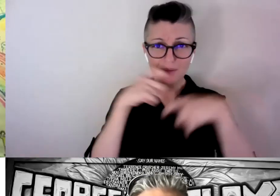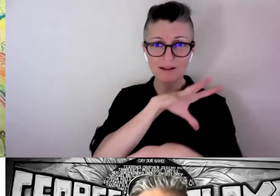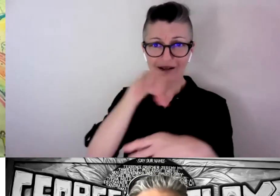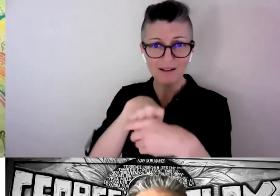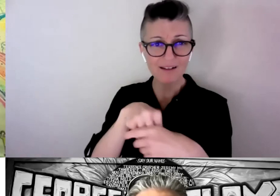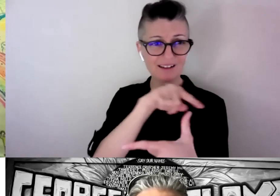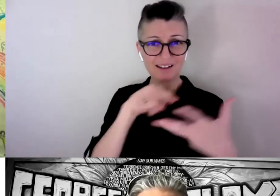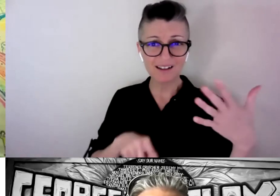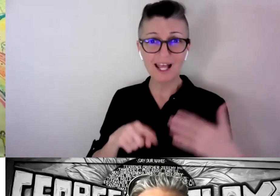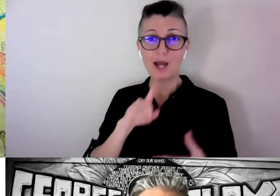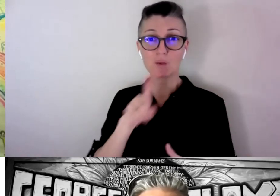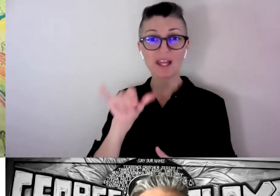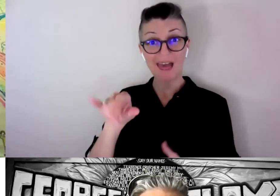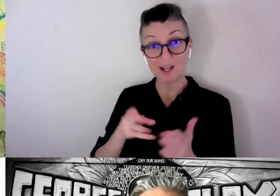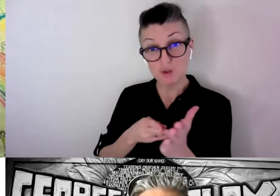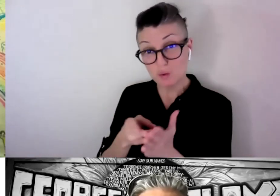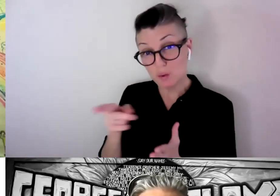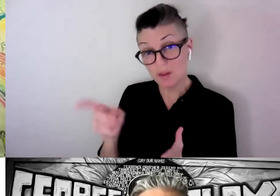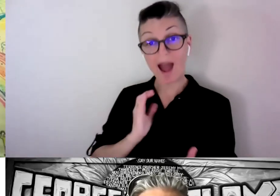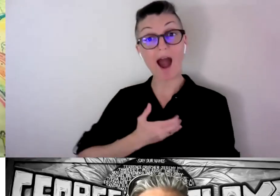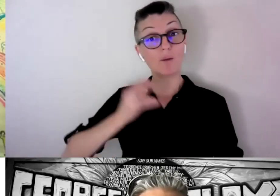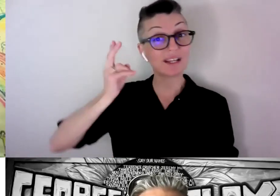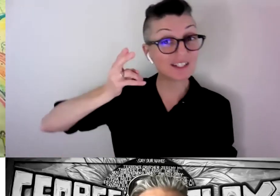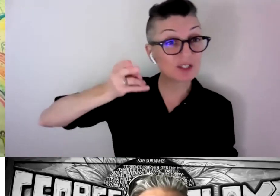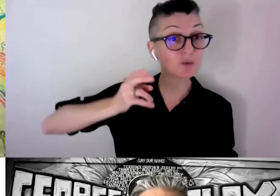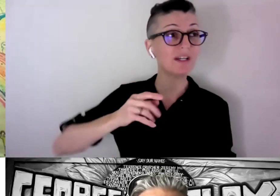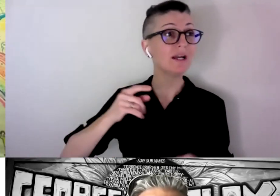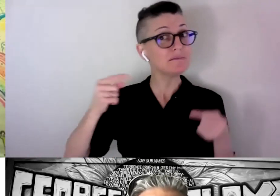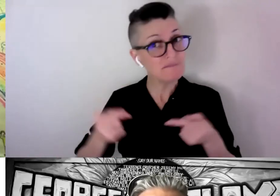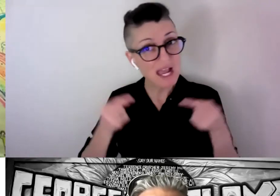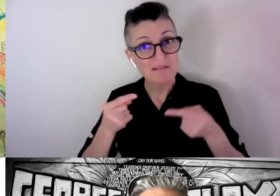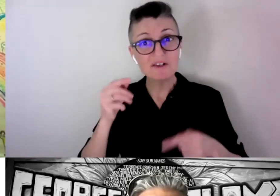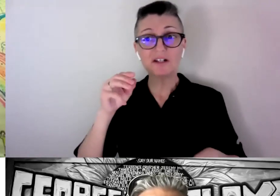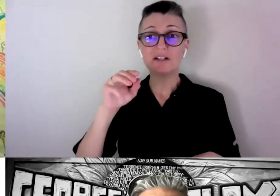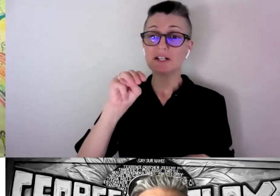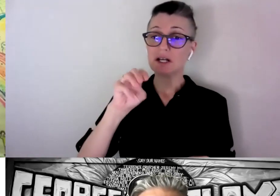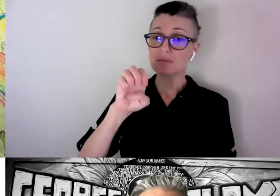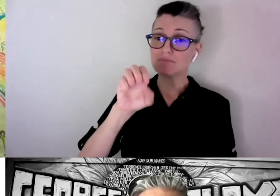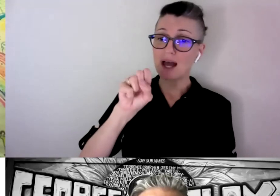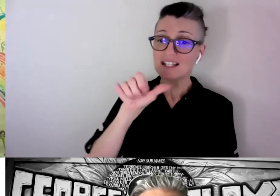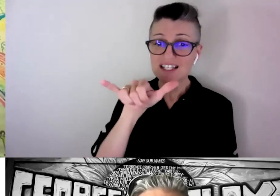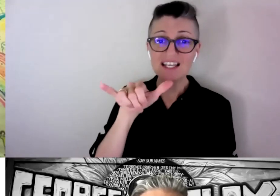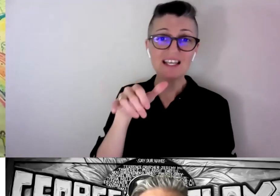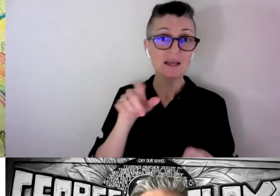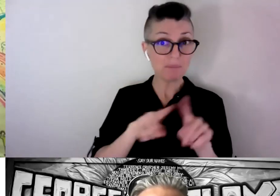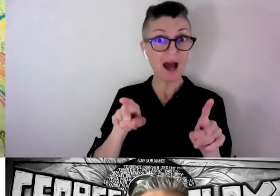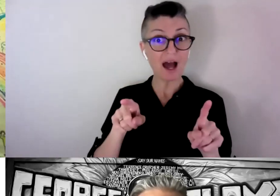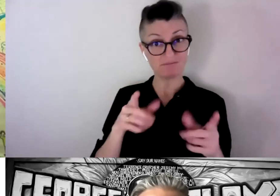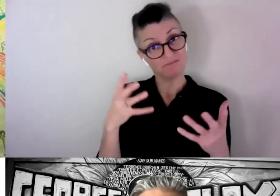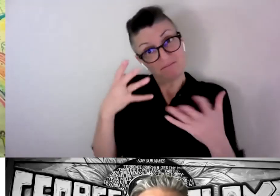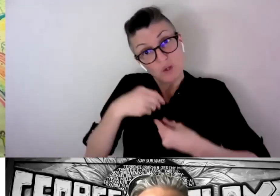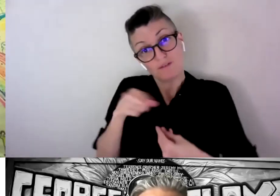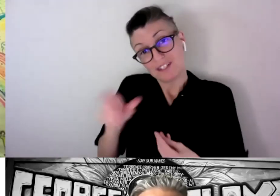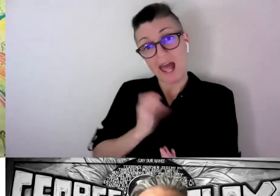as messy and as painful and as confusing that might be, that's the truth.